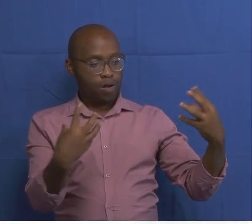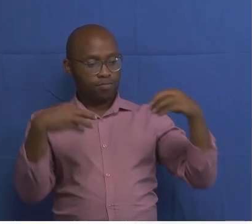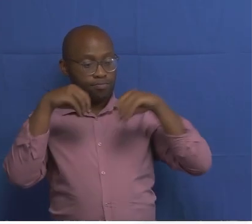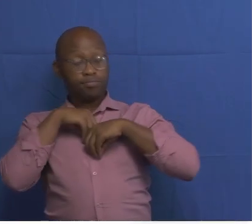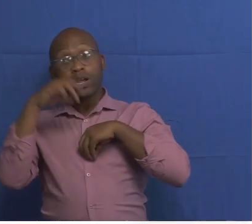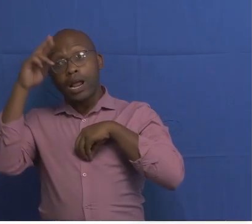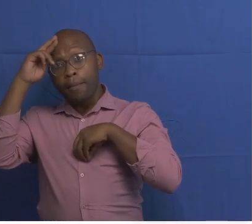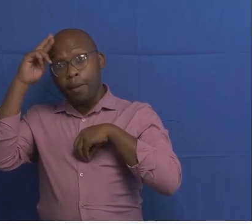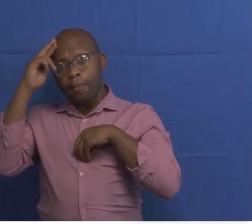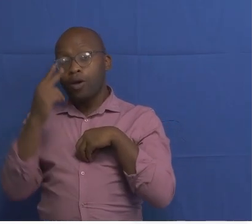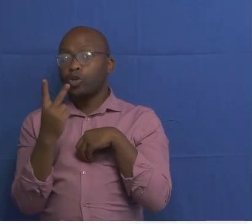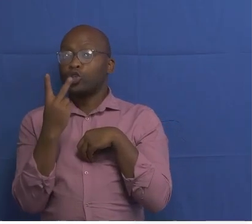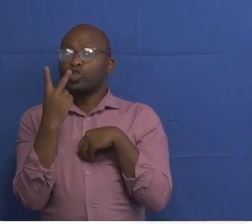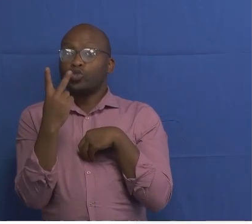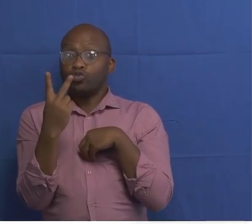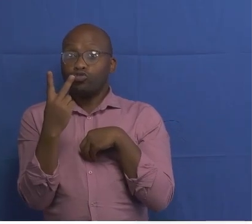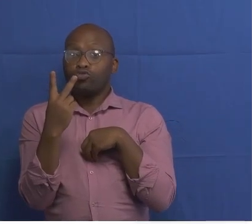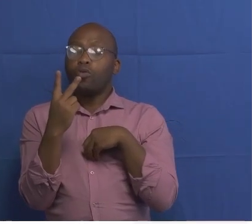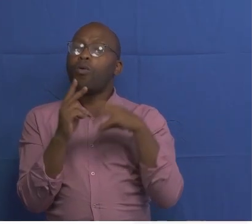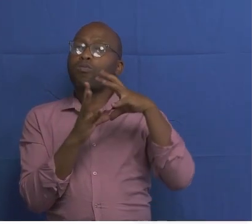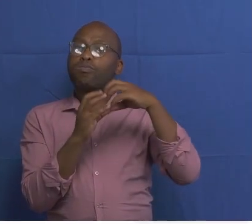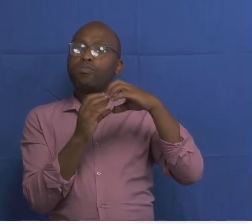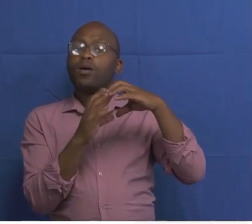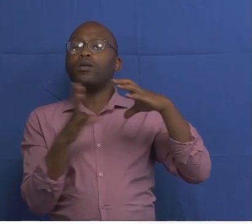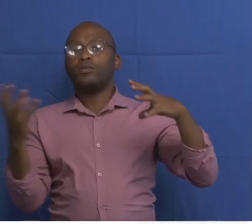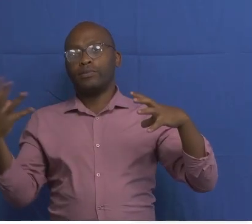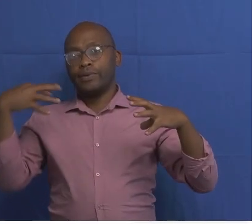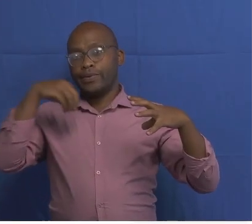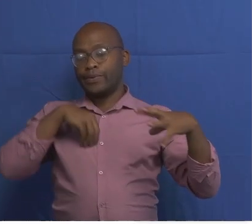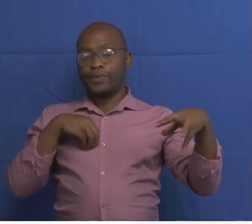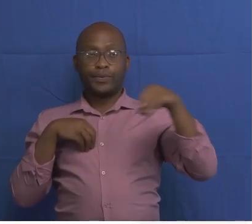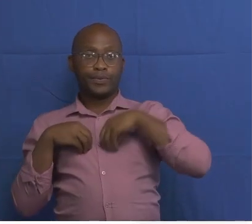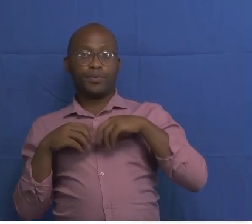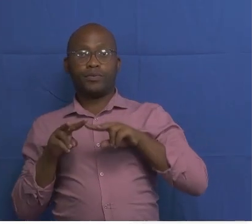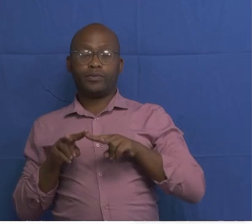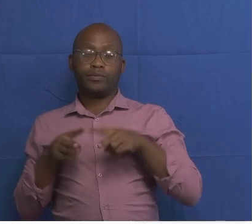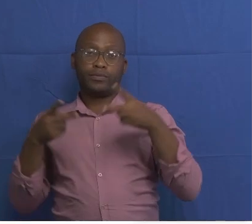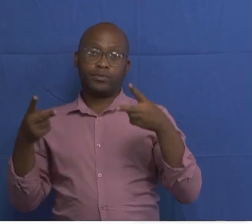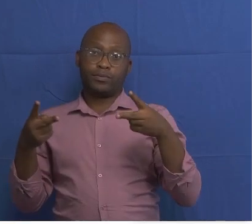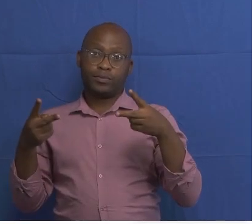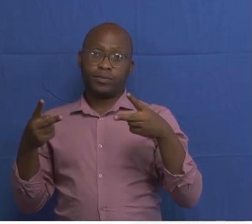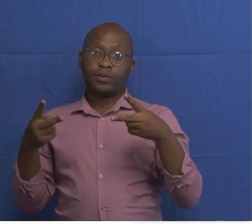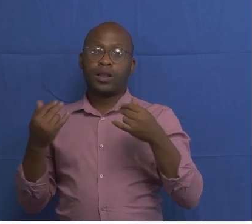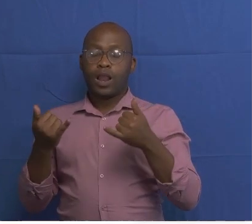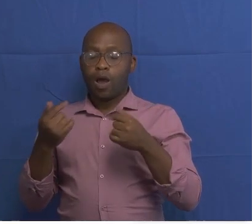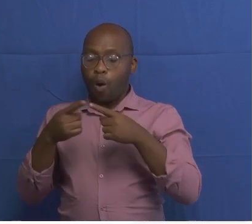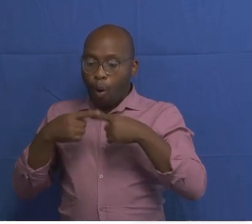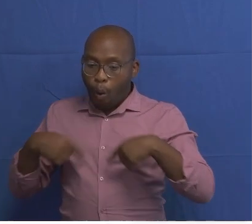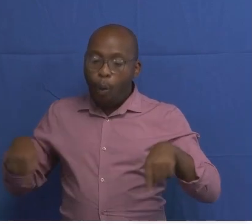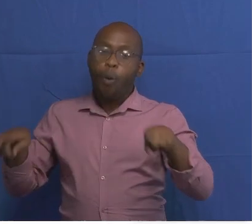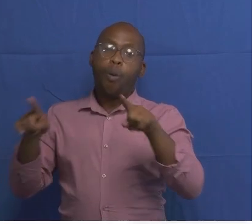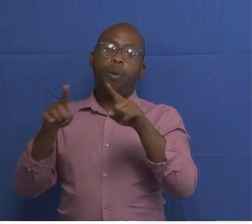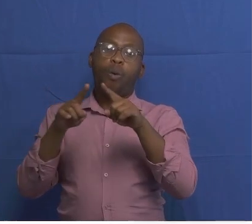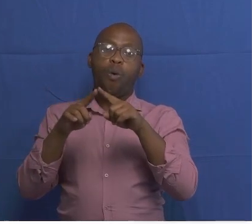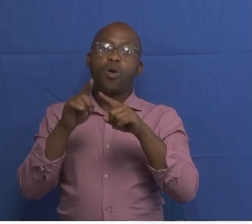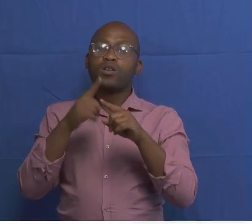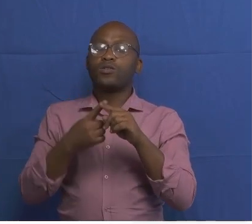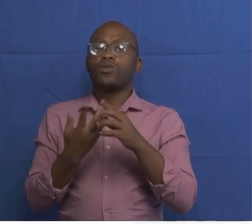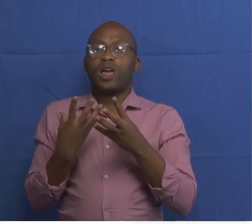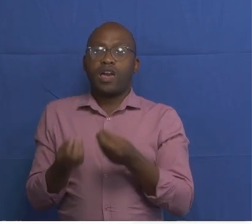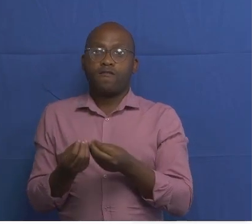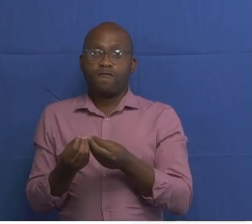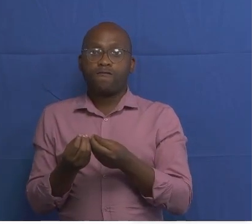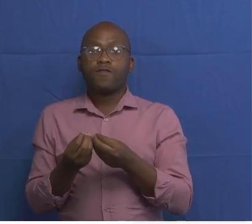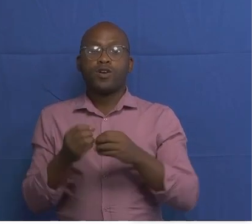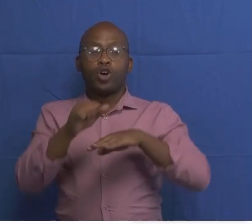with contrasting characteristics, as we have seen, and then all the individuals of the first generation produced have the dominant